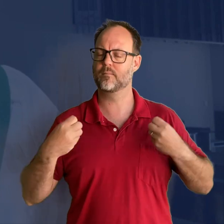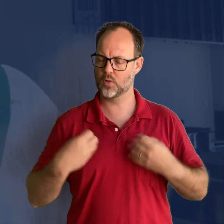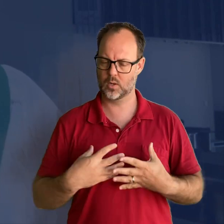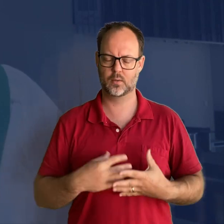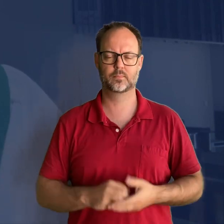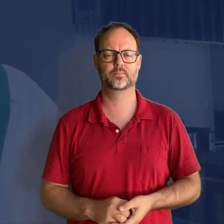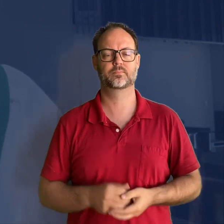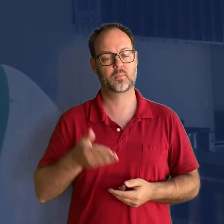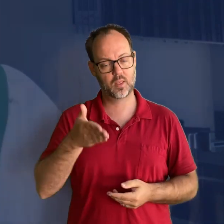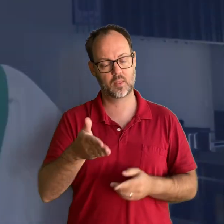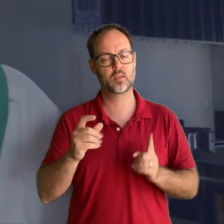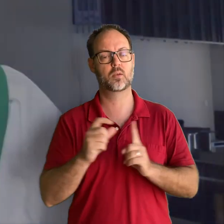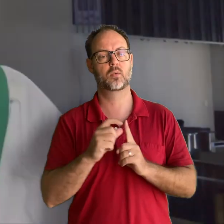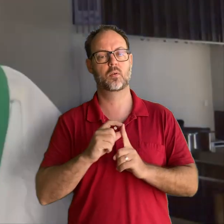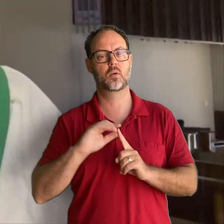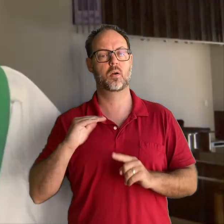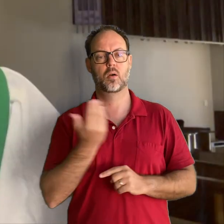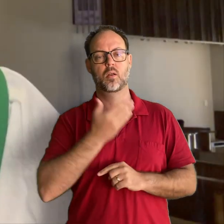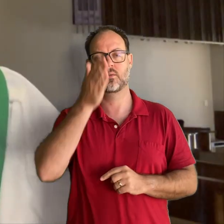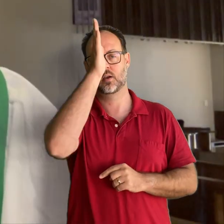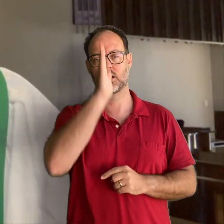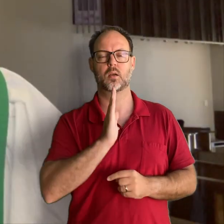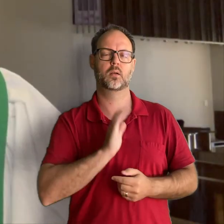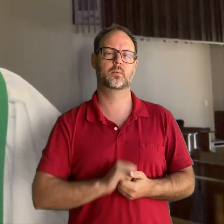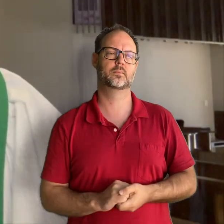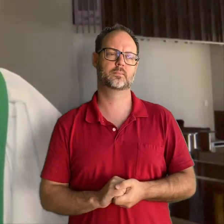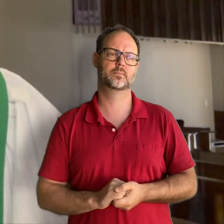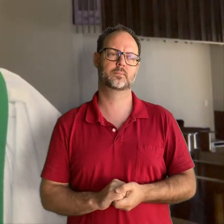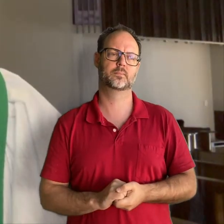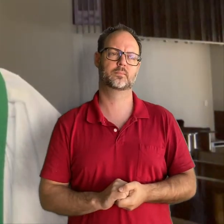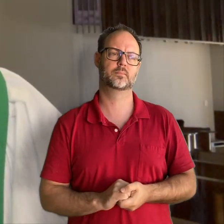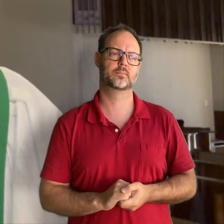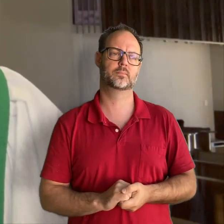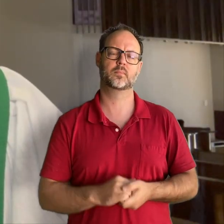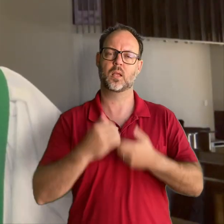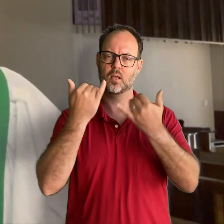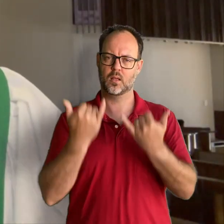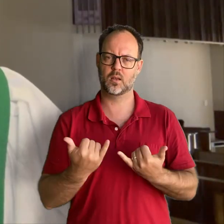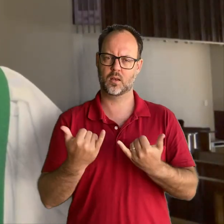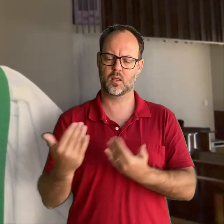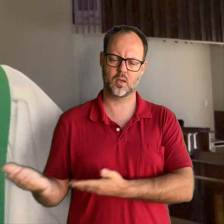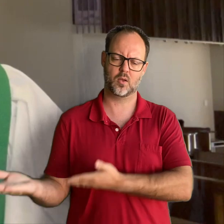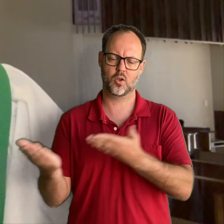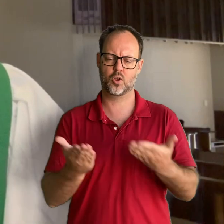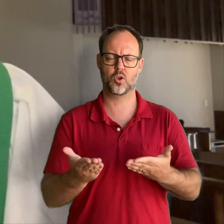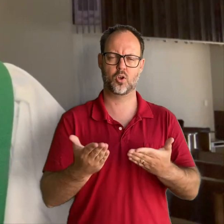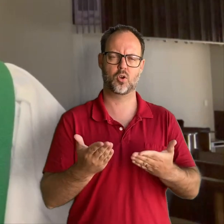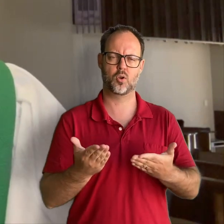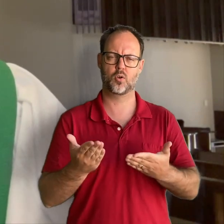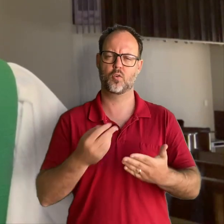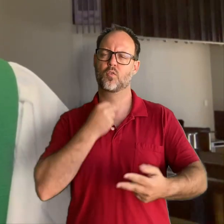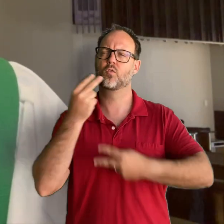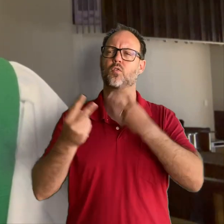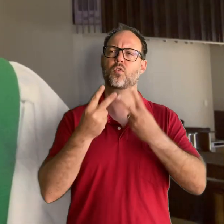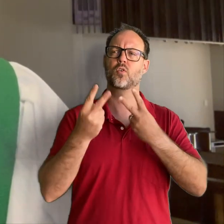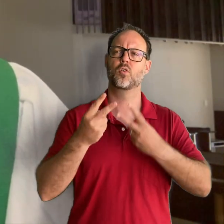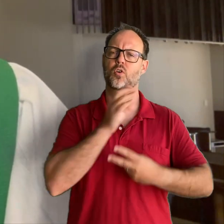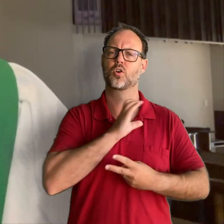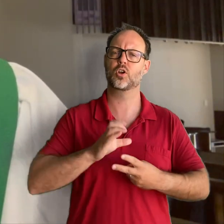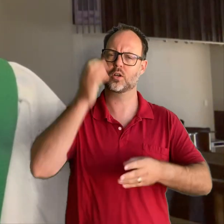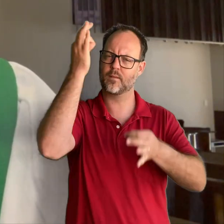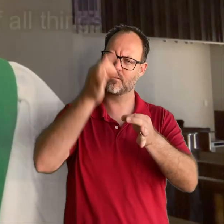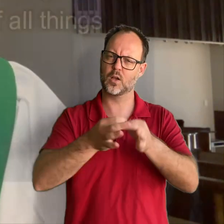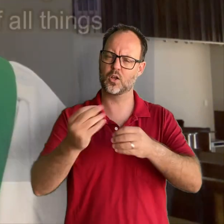afraid." This is the word of our God. We now join our voices in confessing the Christian